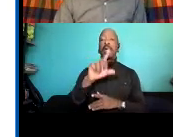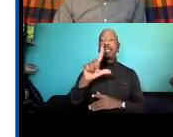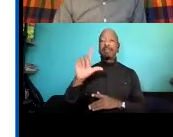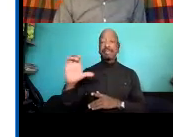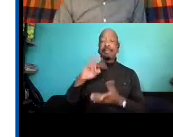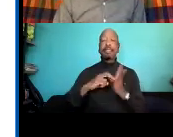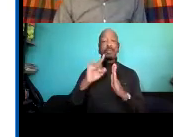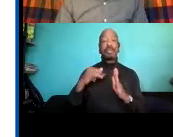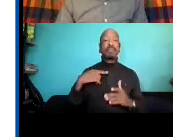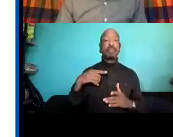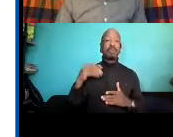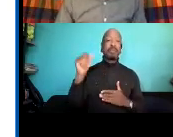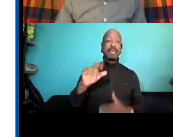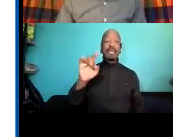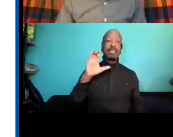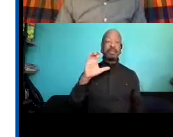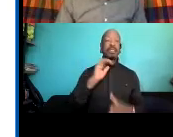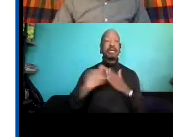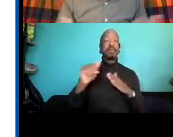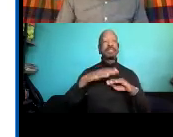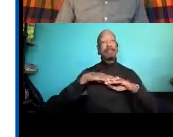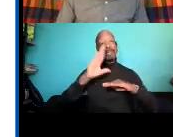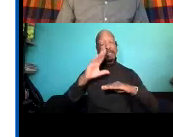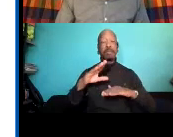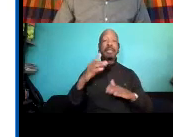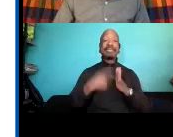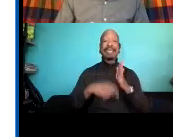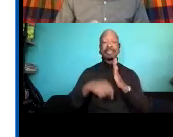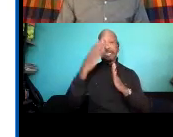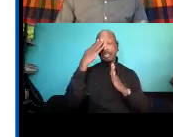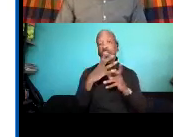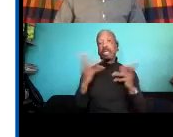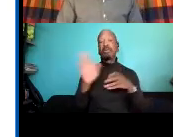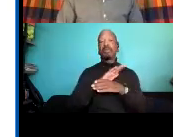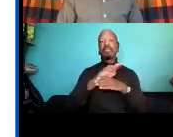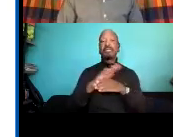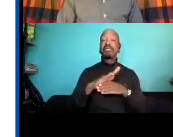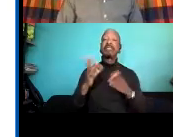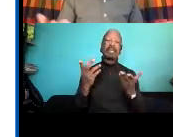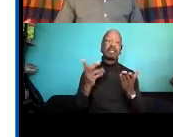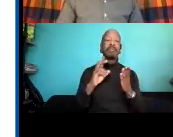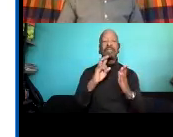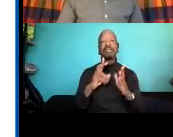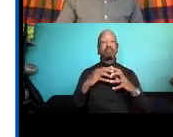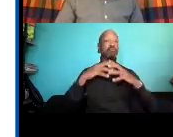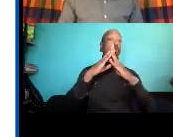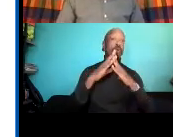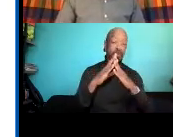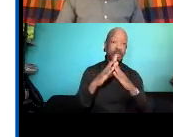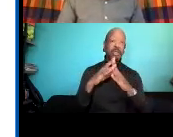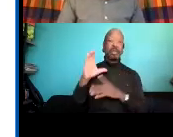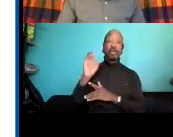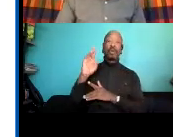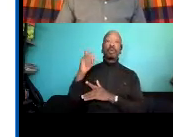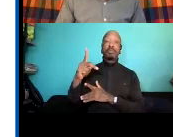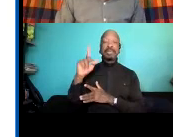pay $800 per year in minimum taxes. I know a lot of businesses that form corporations really early on and later regret it because